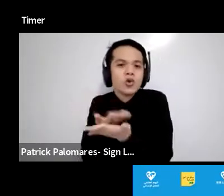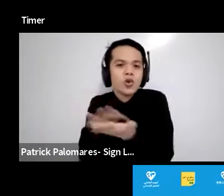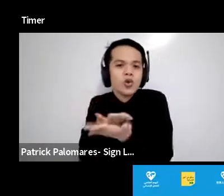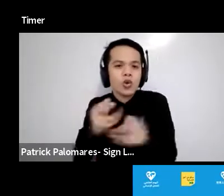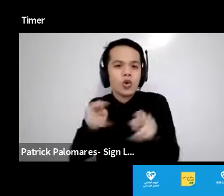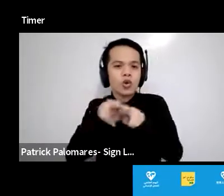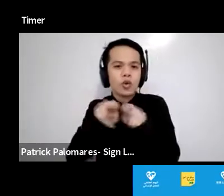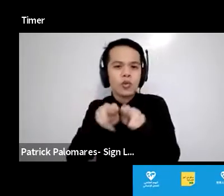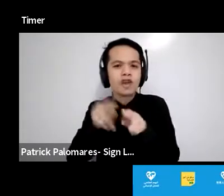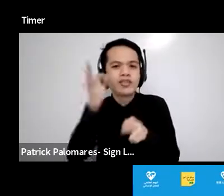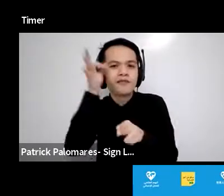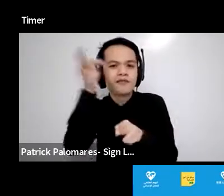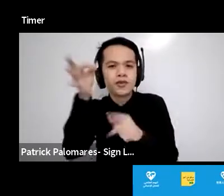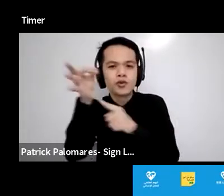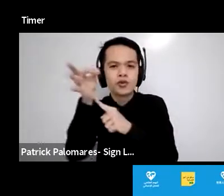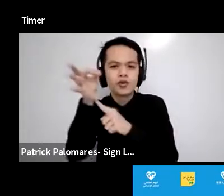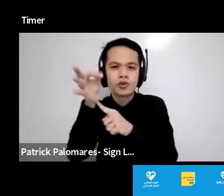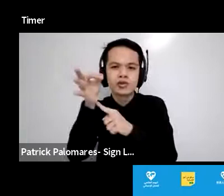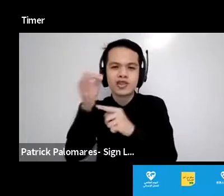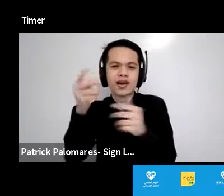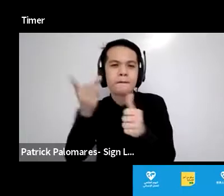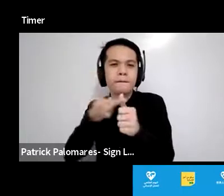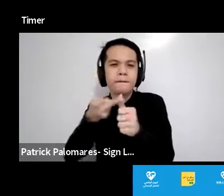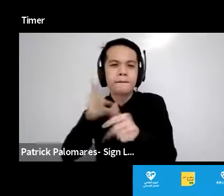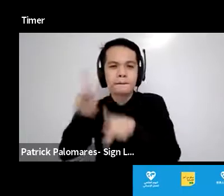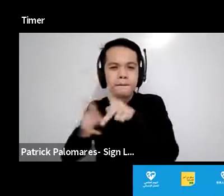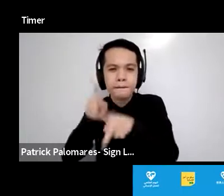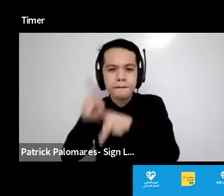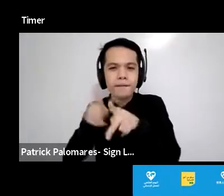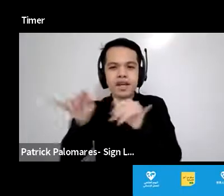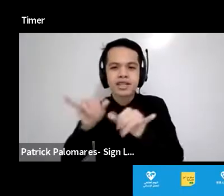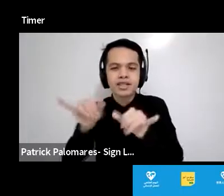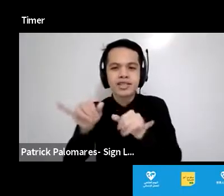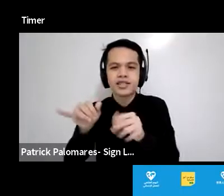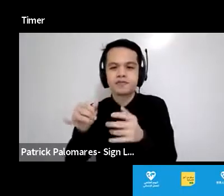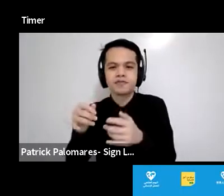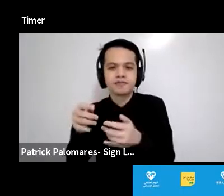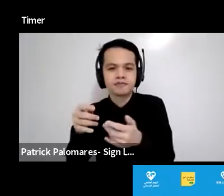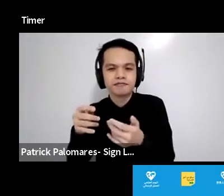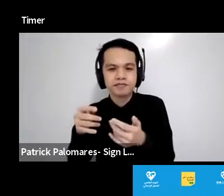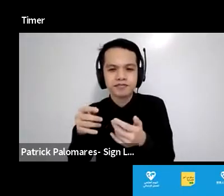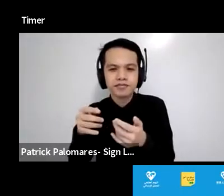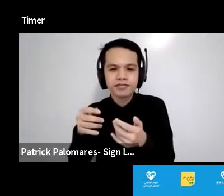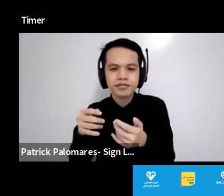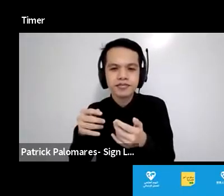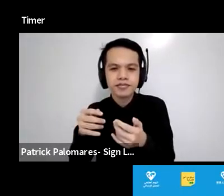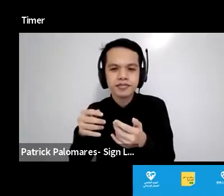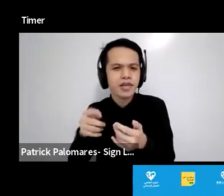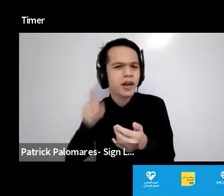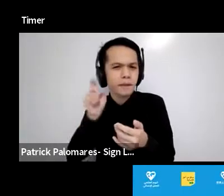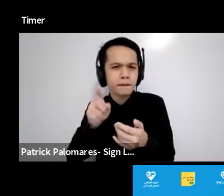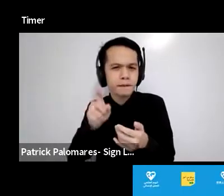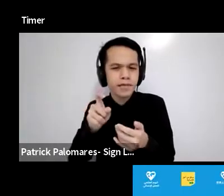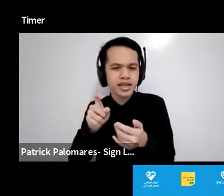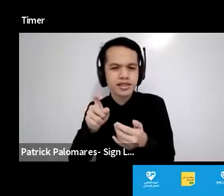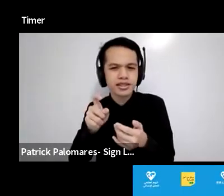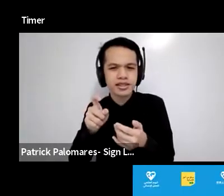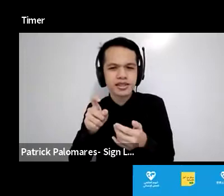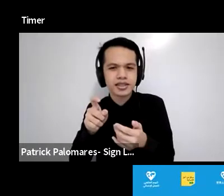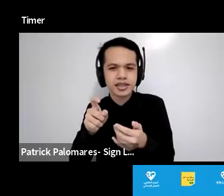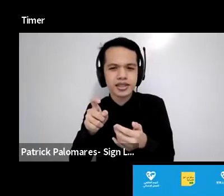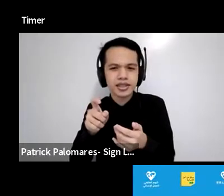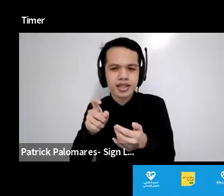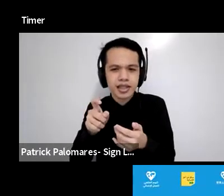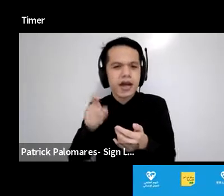that's actually prioritizing people and planet over profit, is something that we have to take away, that we have to be